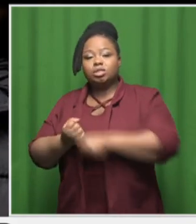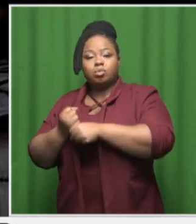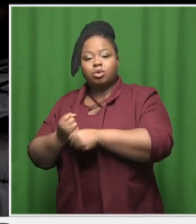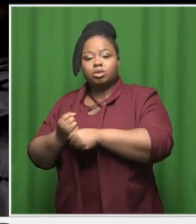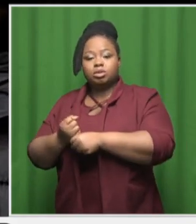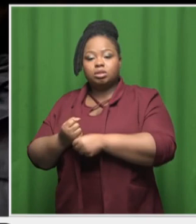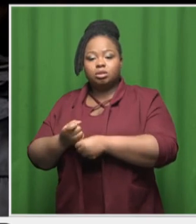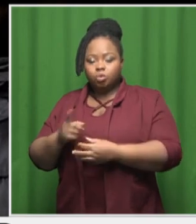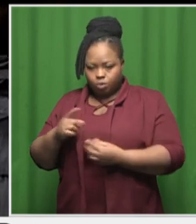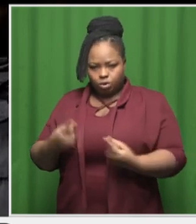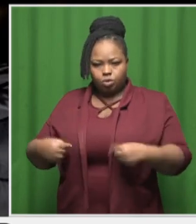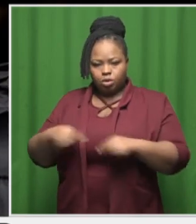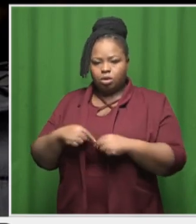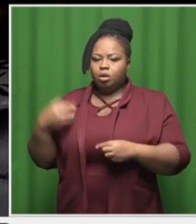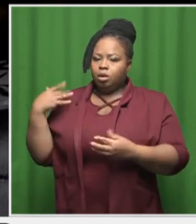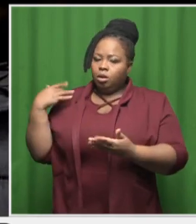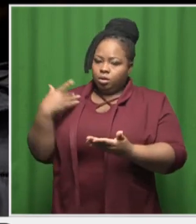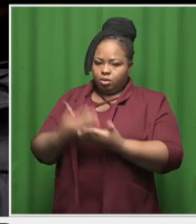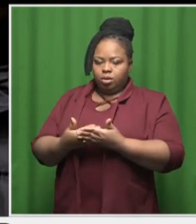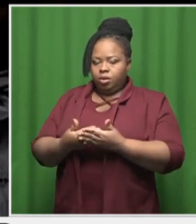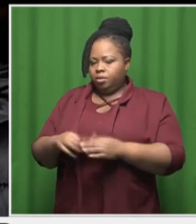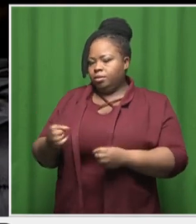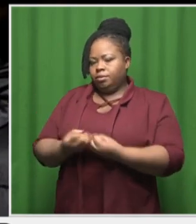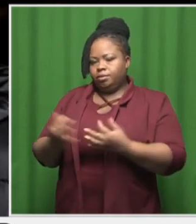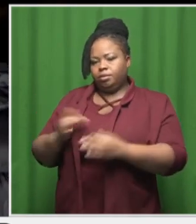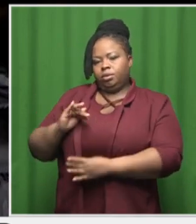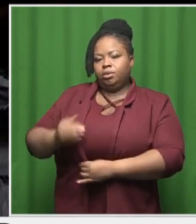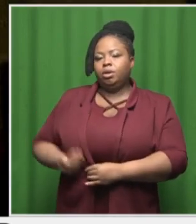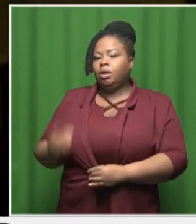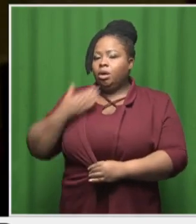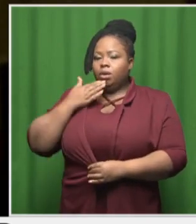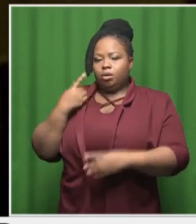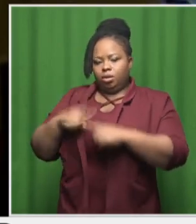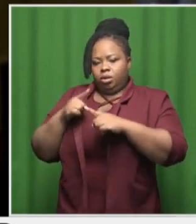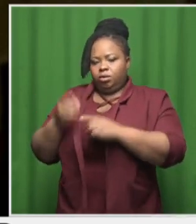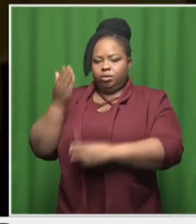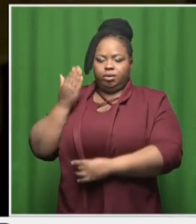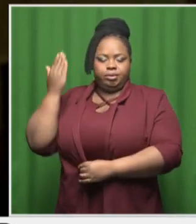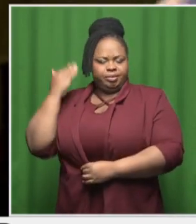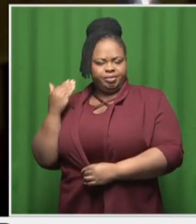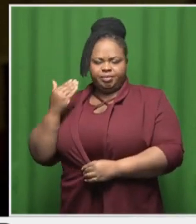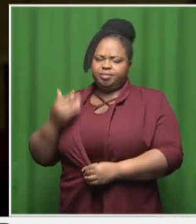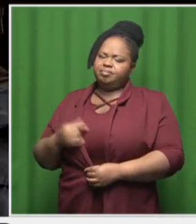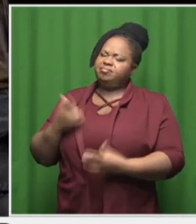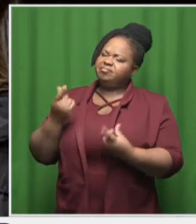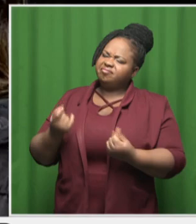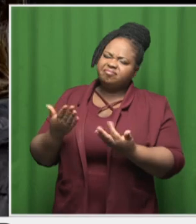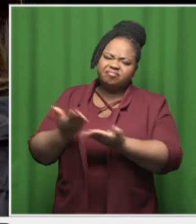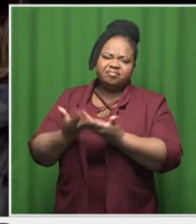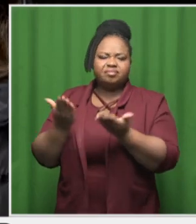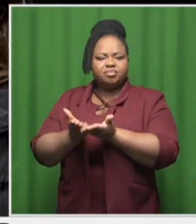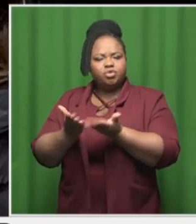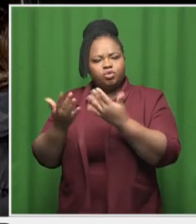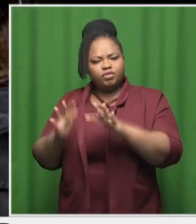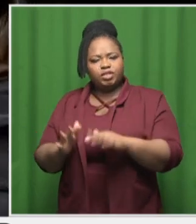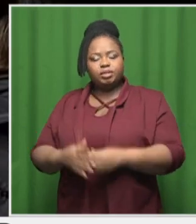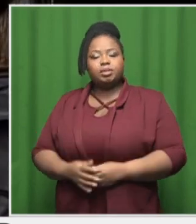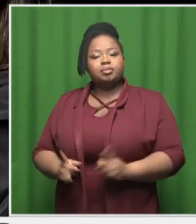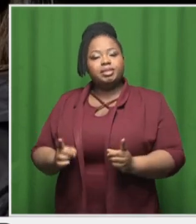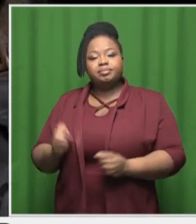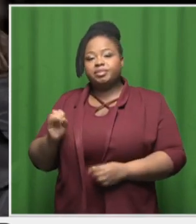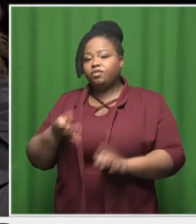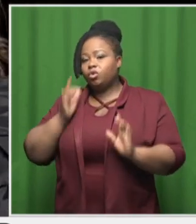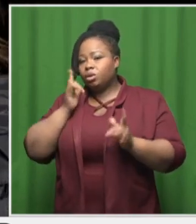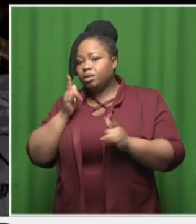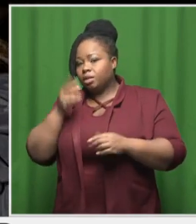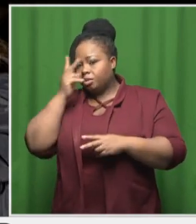which we all have been, and I know I speak for a lot of women that have played the game, we played the sport, we did it at school, we carried on doing it. But whether or not you watch